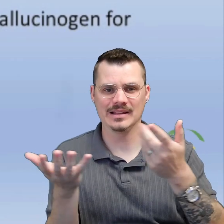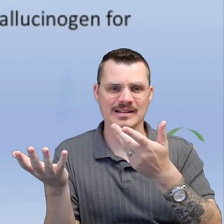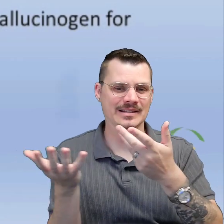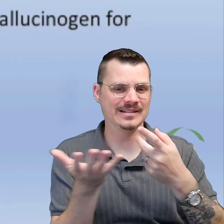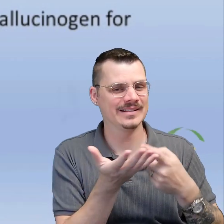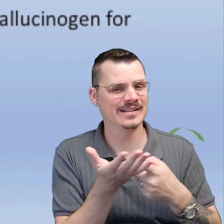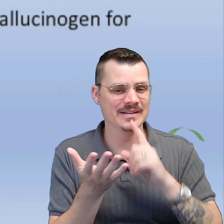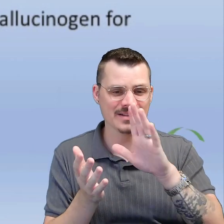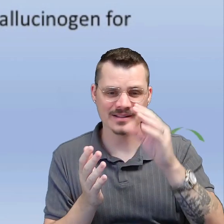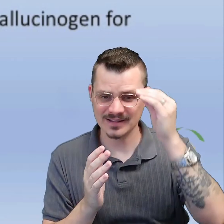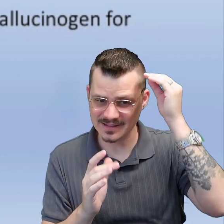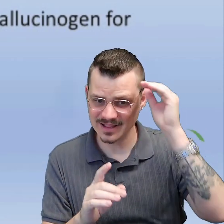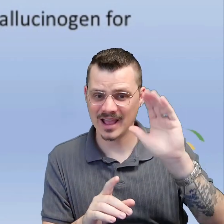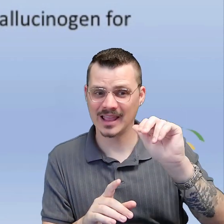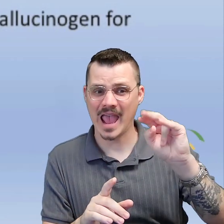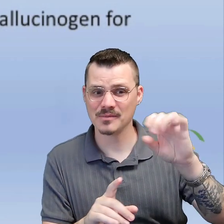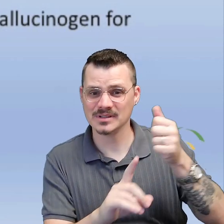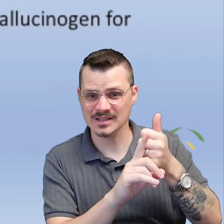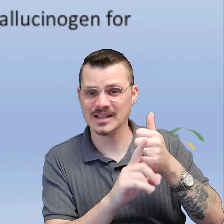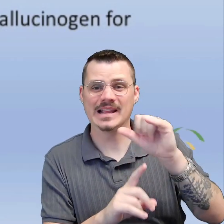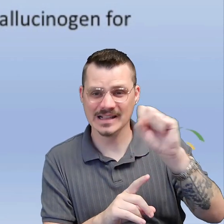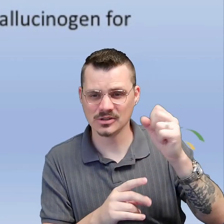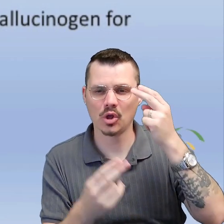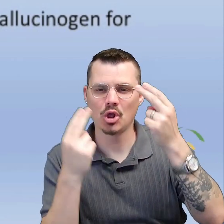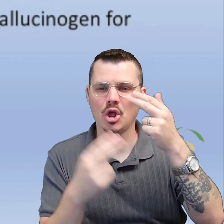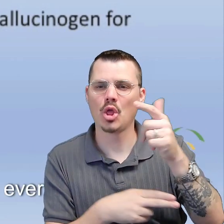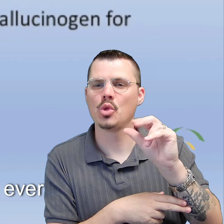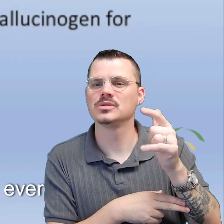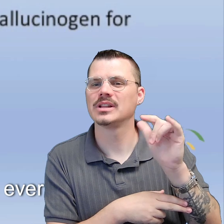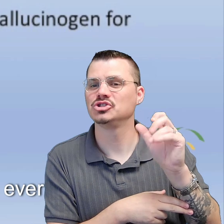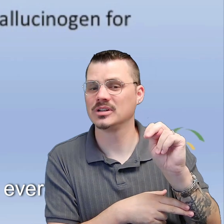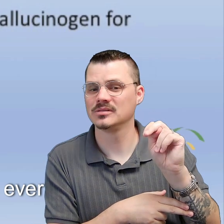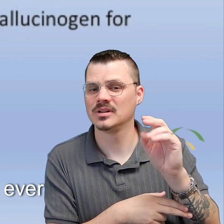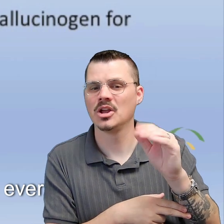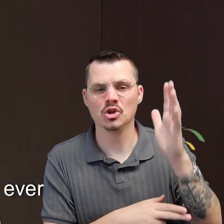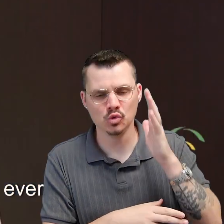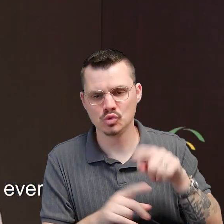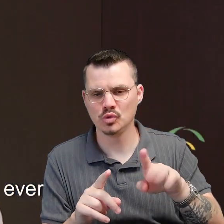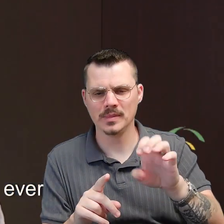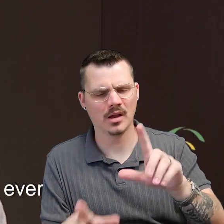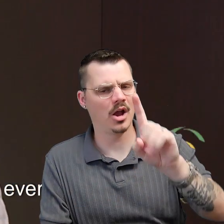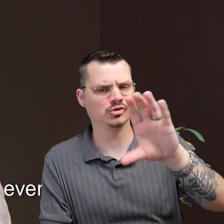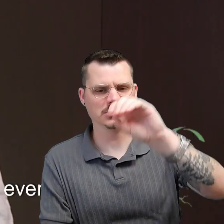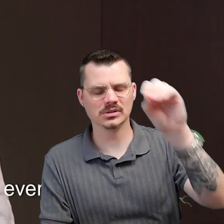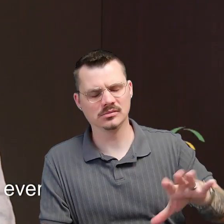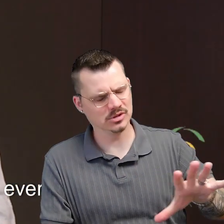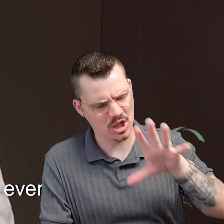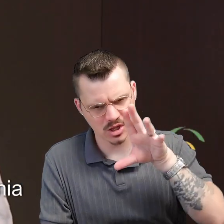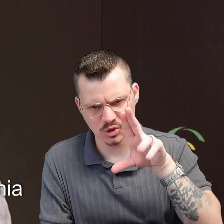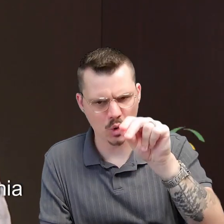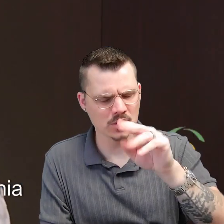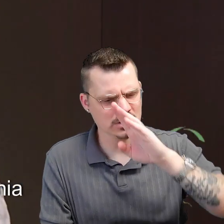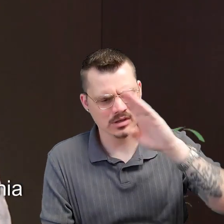Because keep in mind, cannabis is a hallucinogen. And it used to be 100% no way, never,